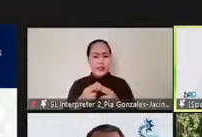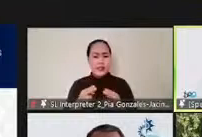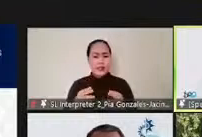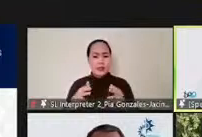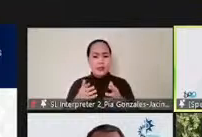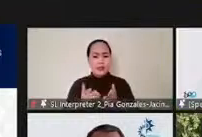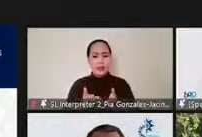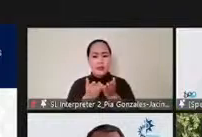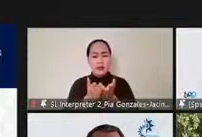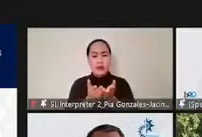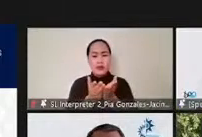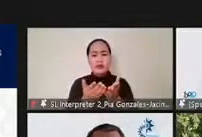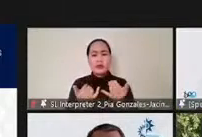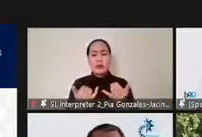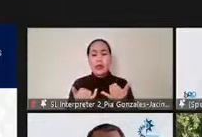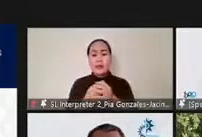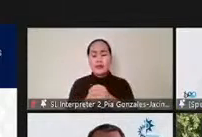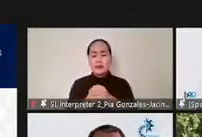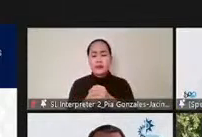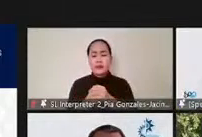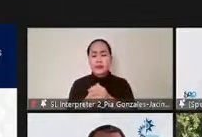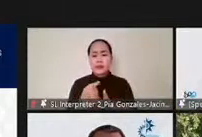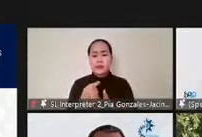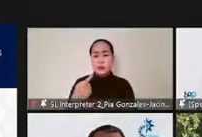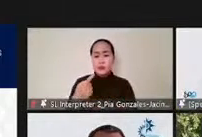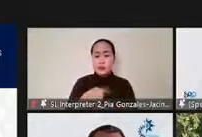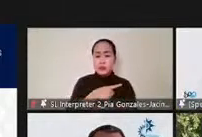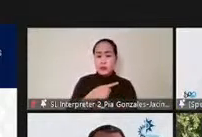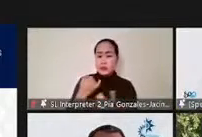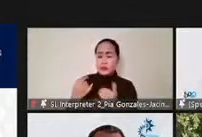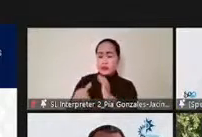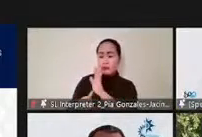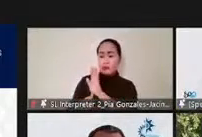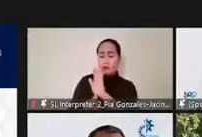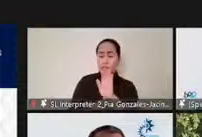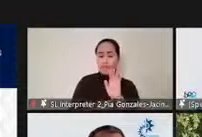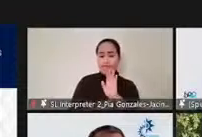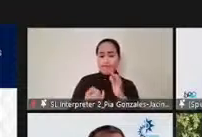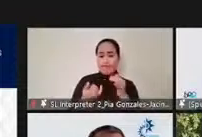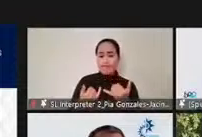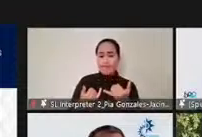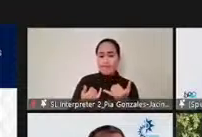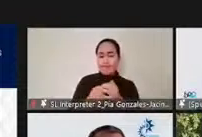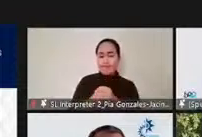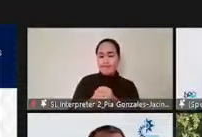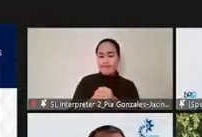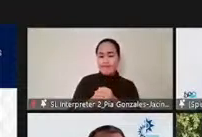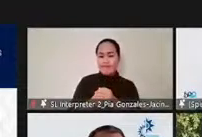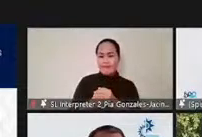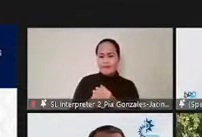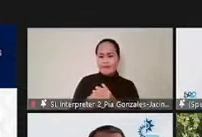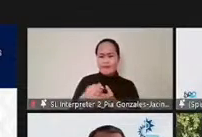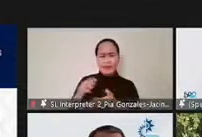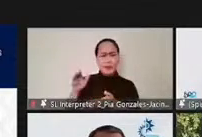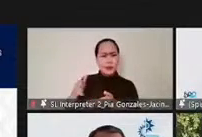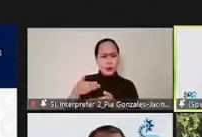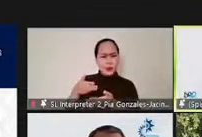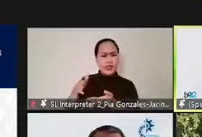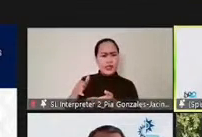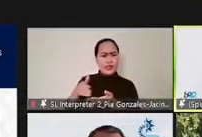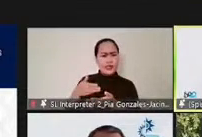The Lepa that we are exhibiting right now, what was collected in